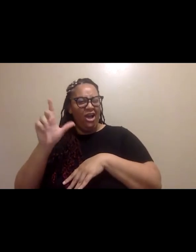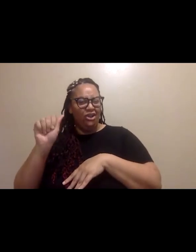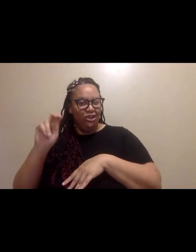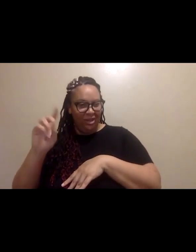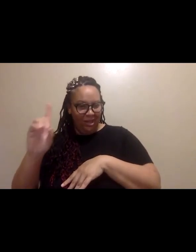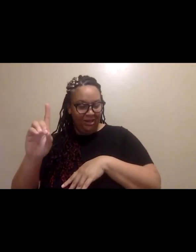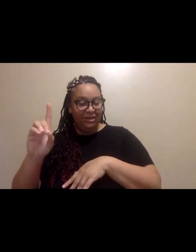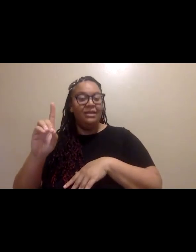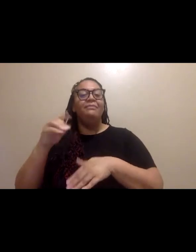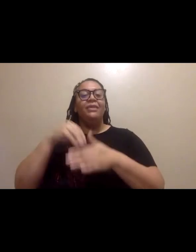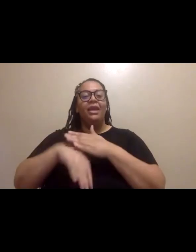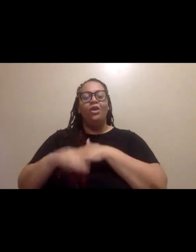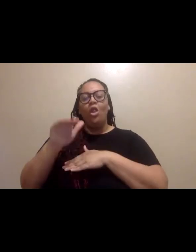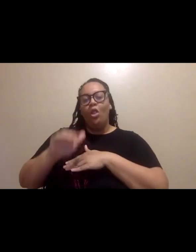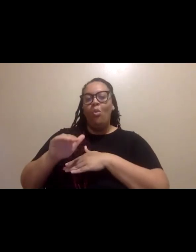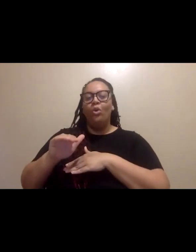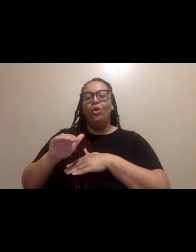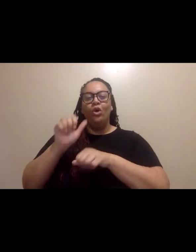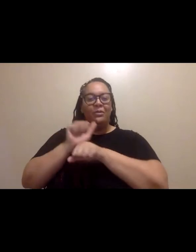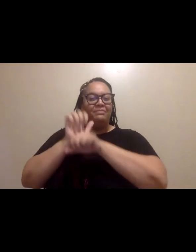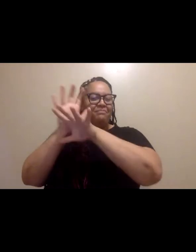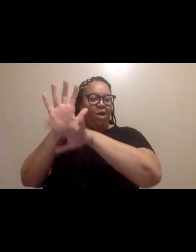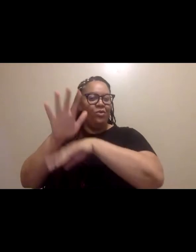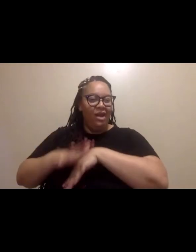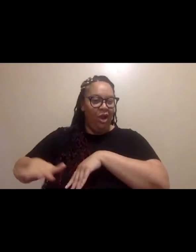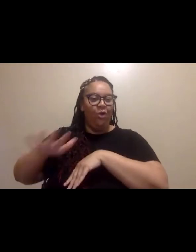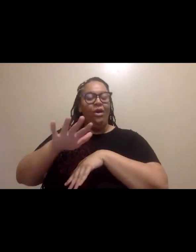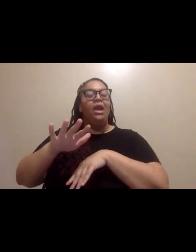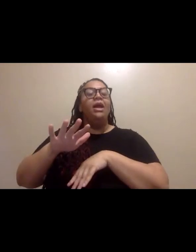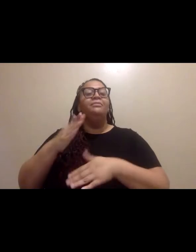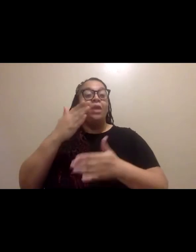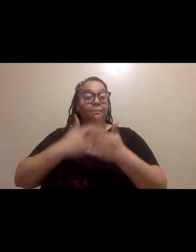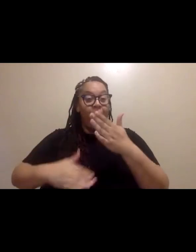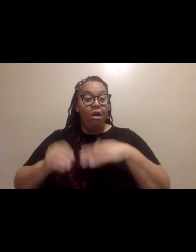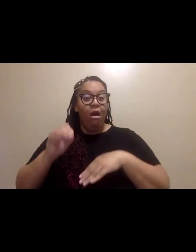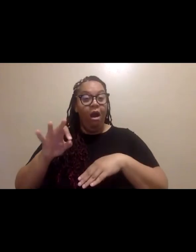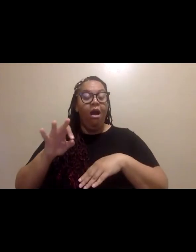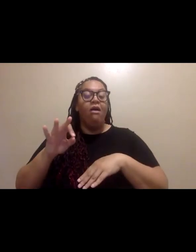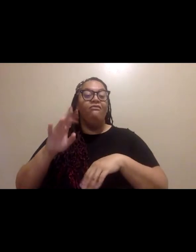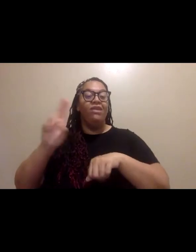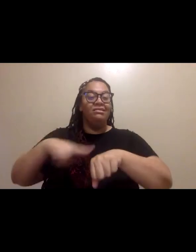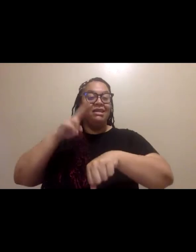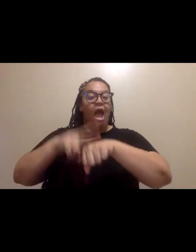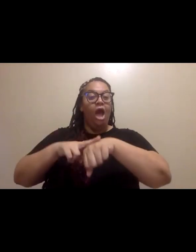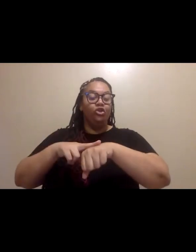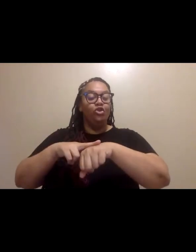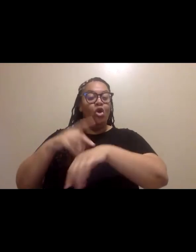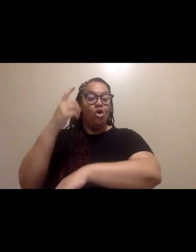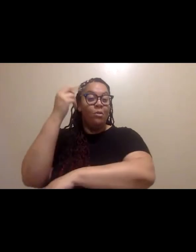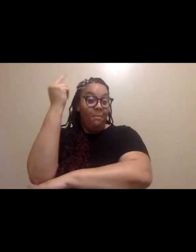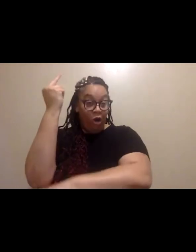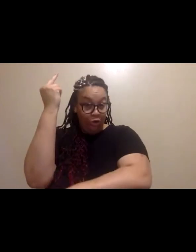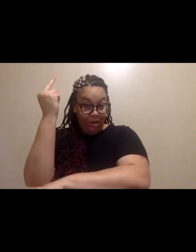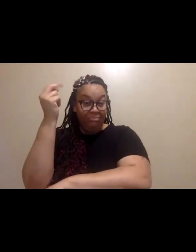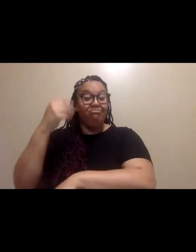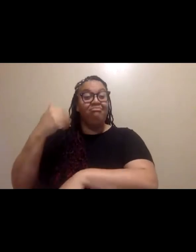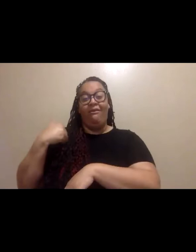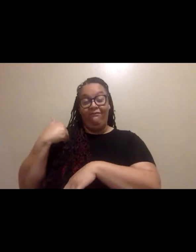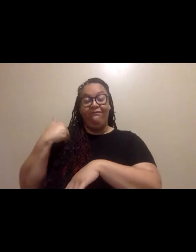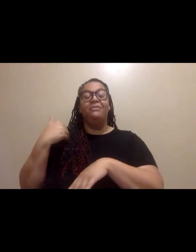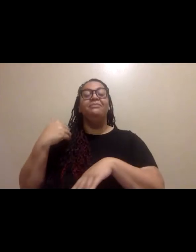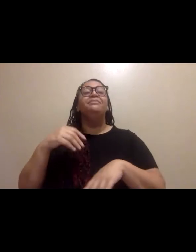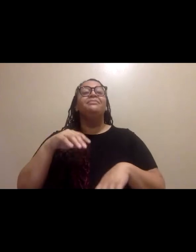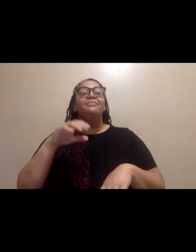of the expanded Cascade Siskiyou National Monument, and it's also the ancestral homelands